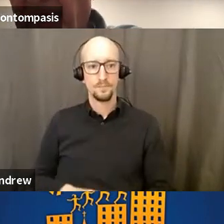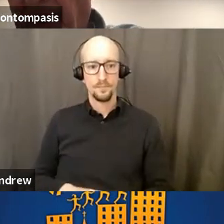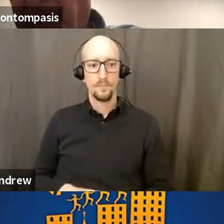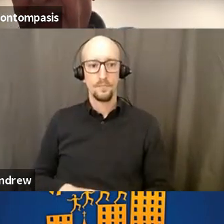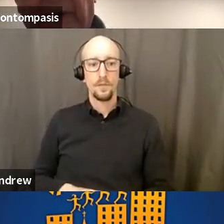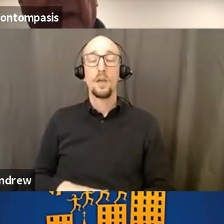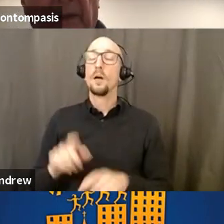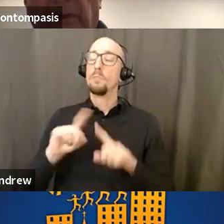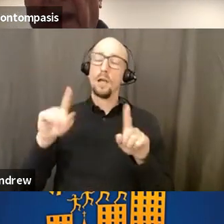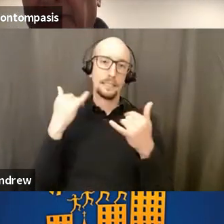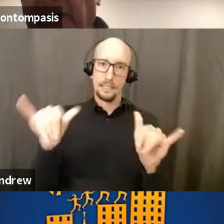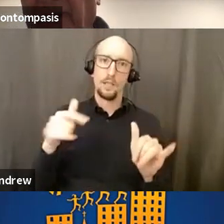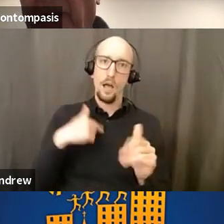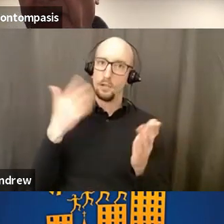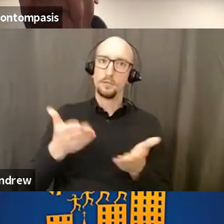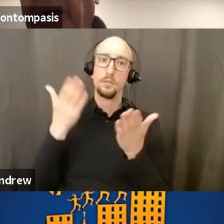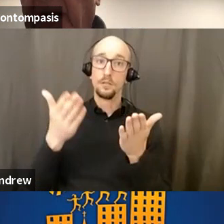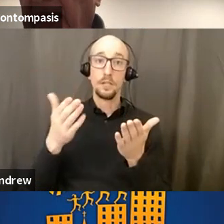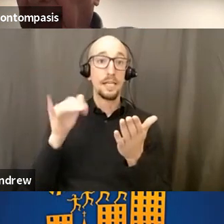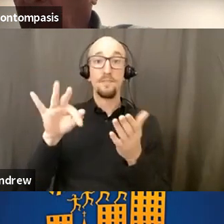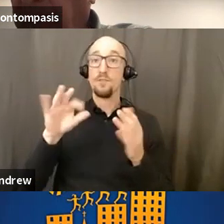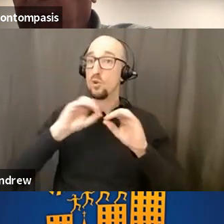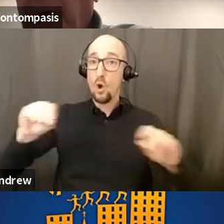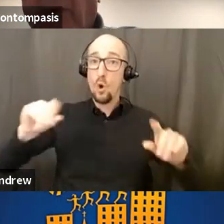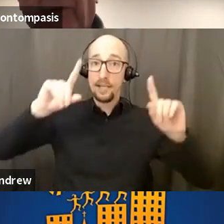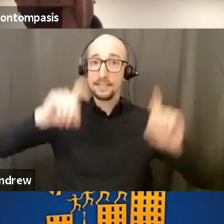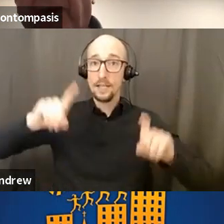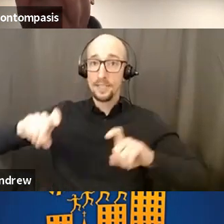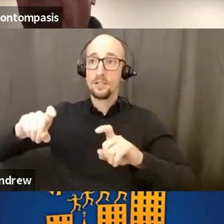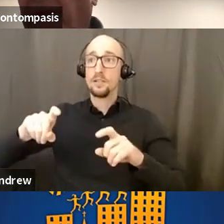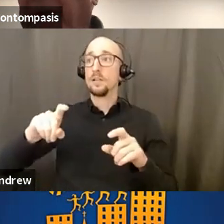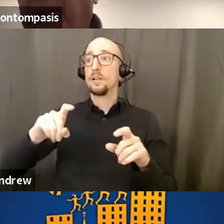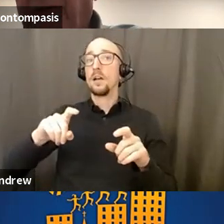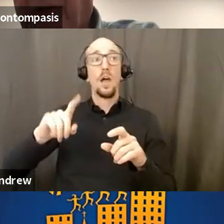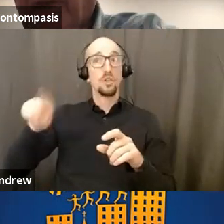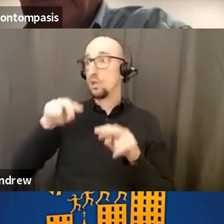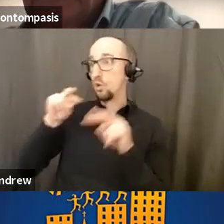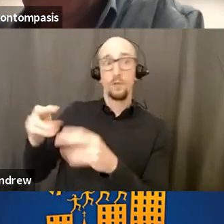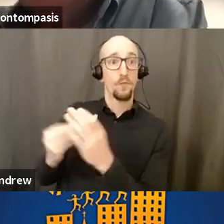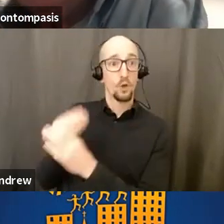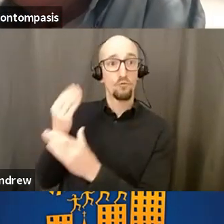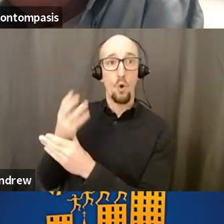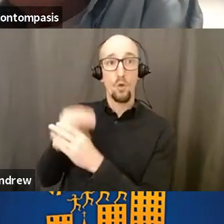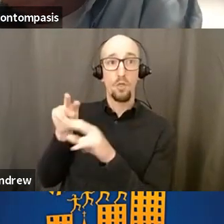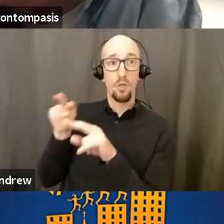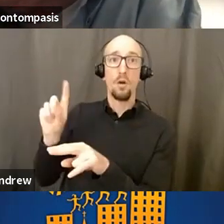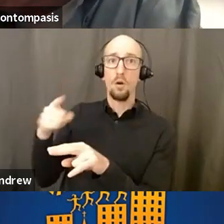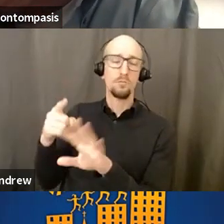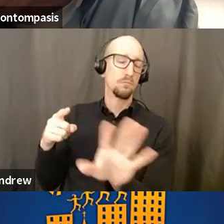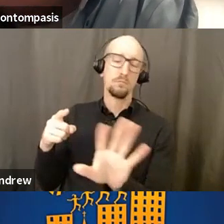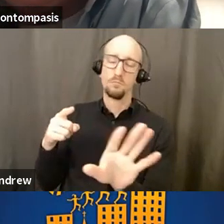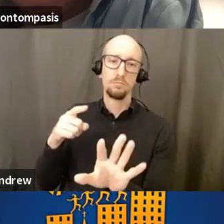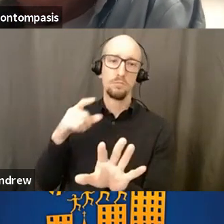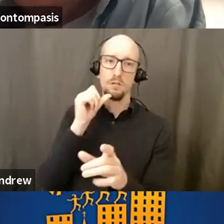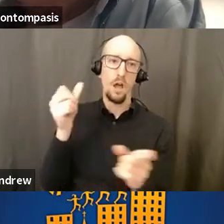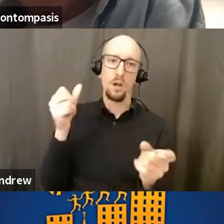would suggest, without the assessment and moving to a growth factor for next year is impractical.